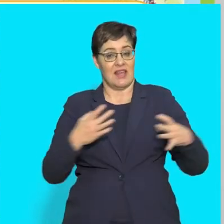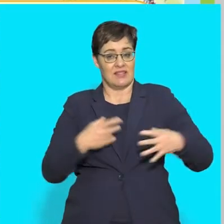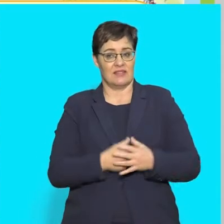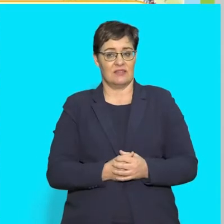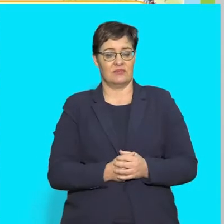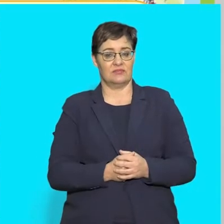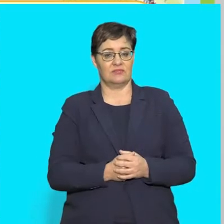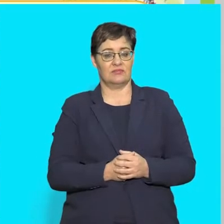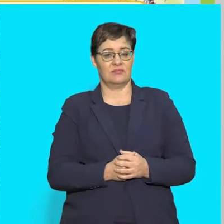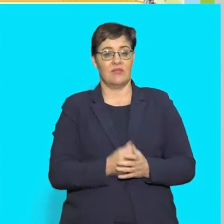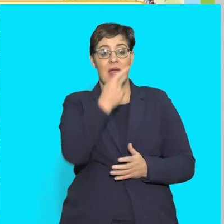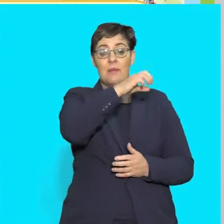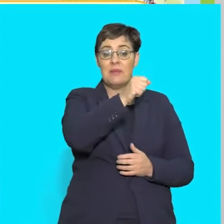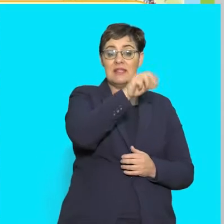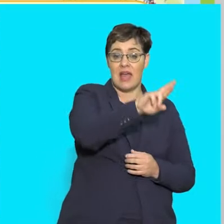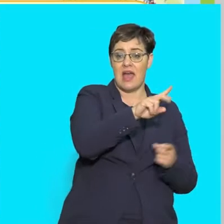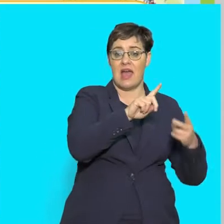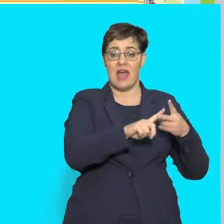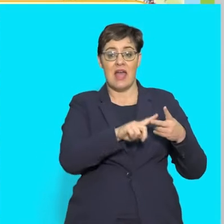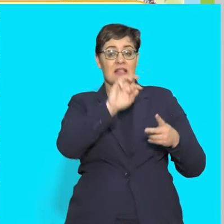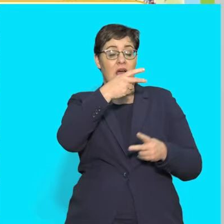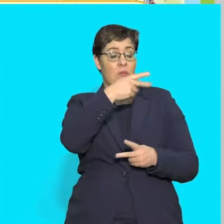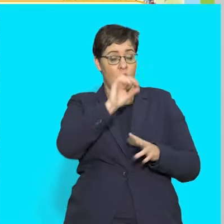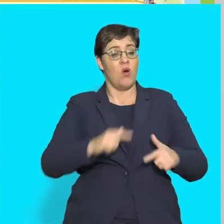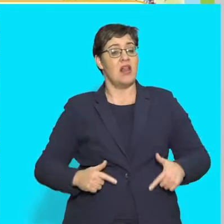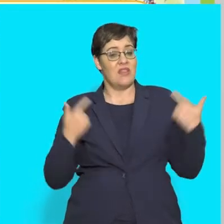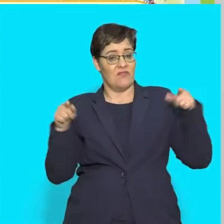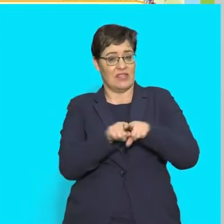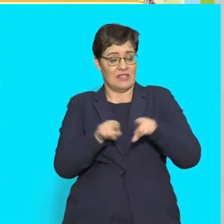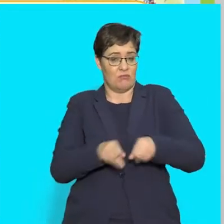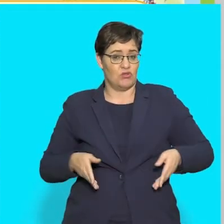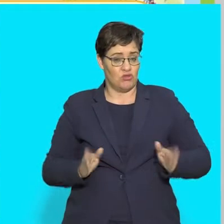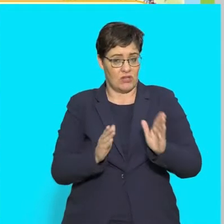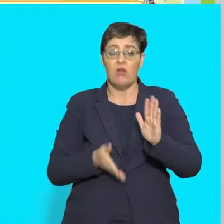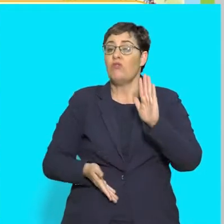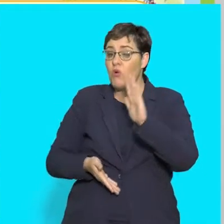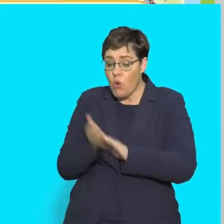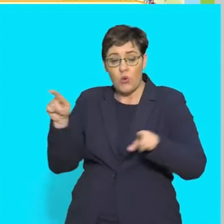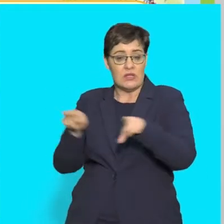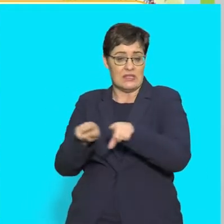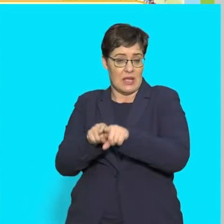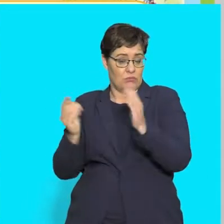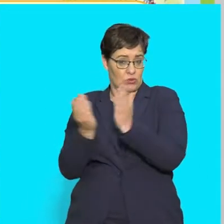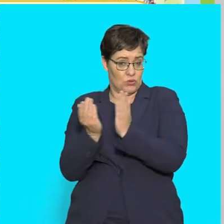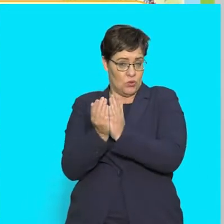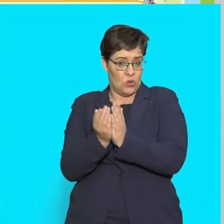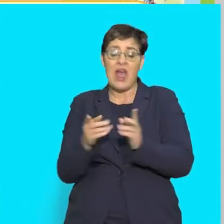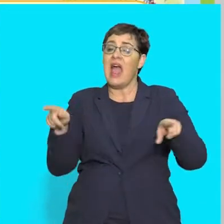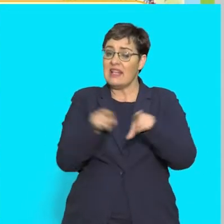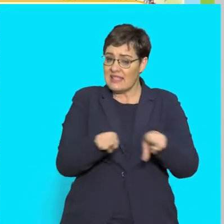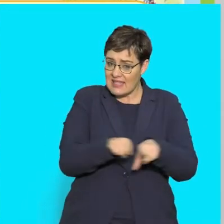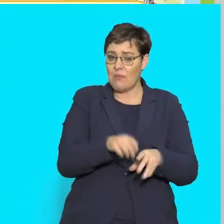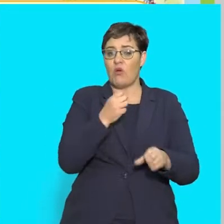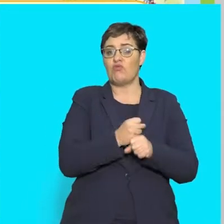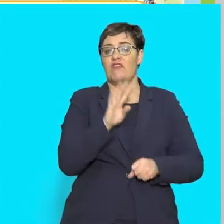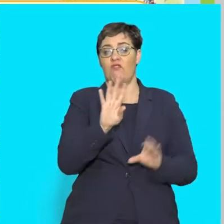begin. Peter and Thabo live in the same street. They go to the same school and they are in the same